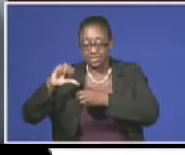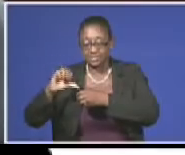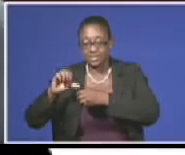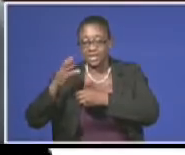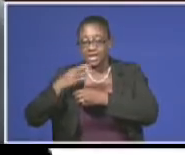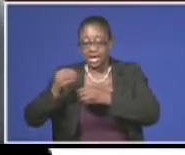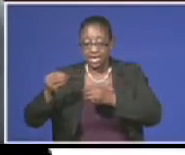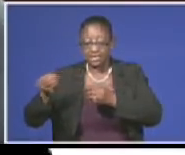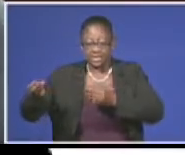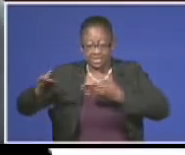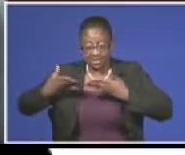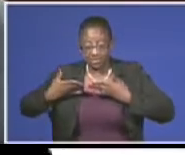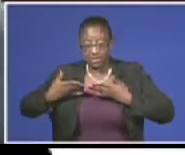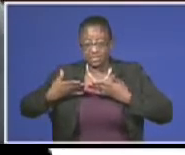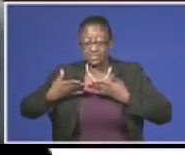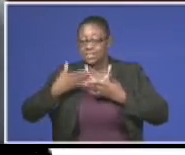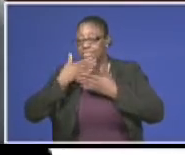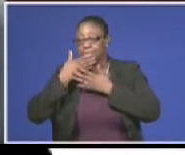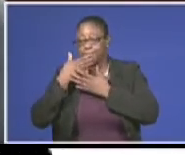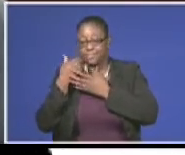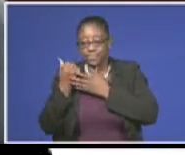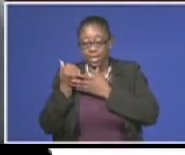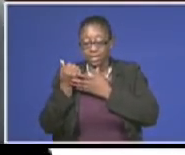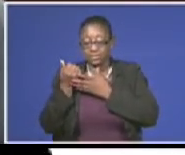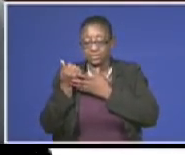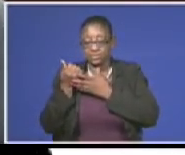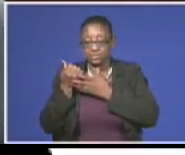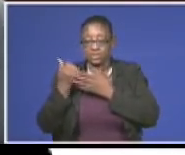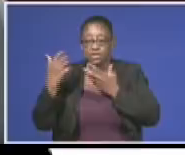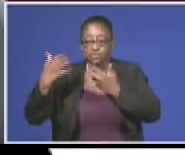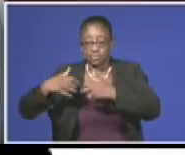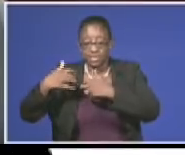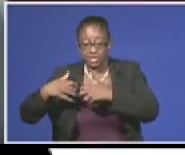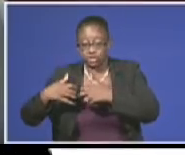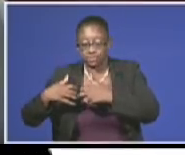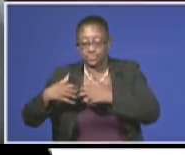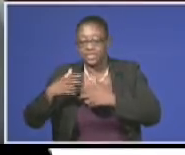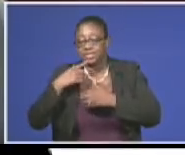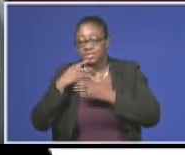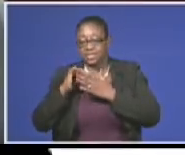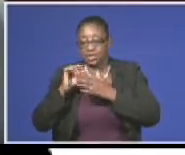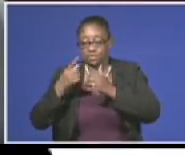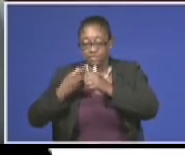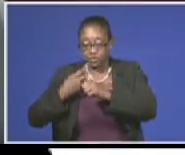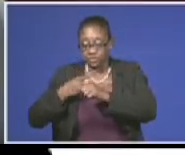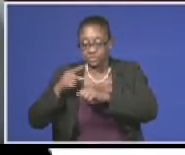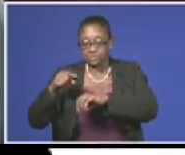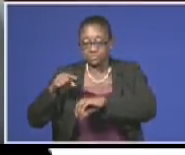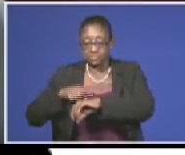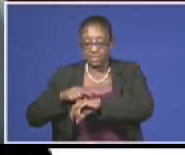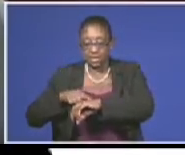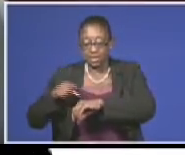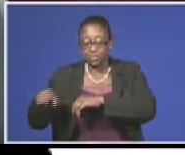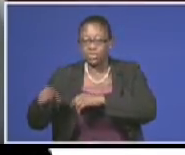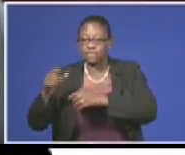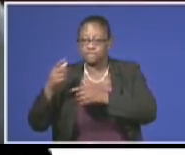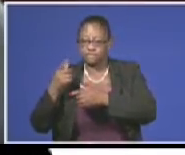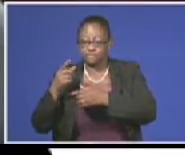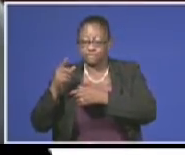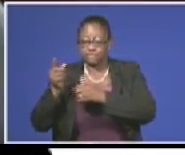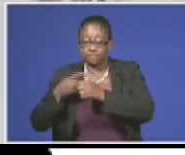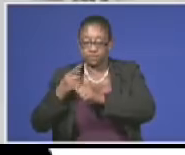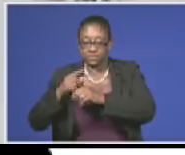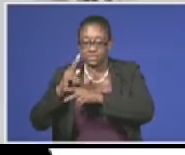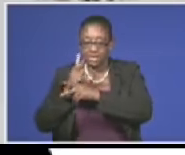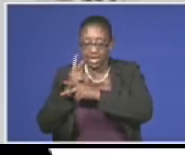us the highest output from all of our engines. And that will be the first energy that we are feeding